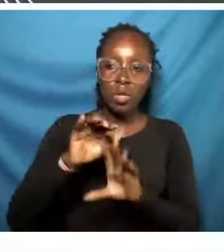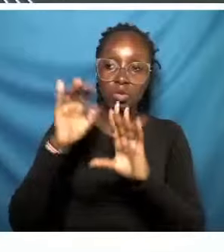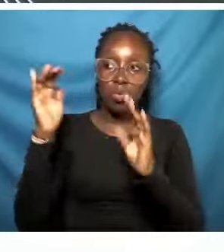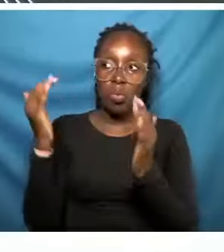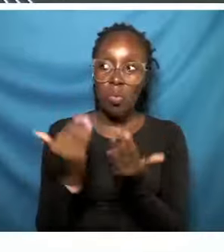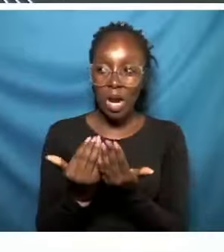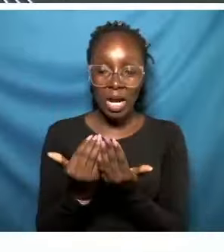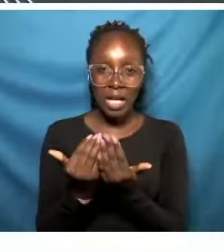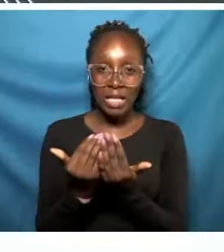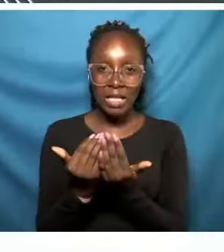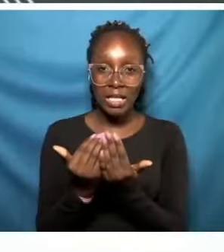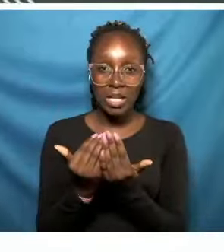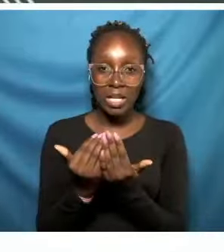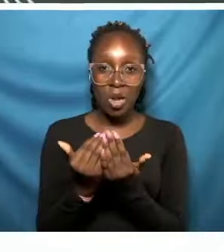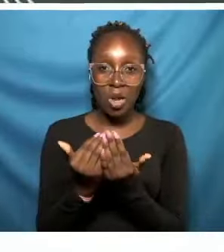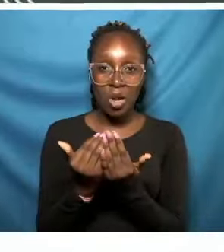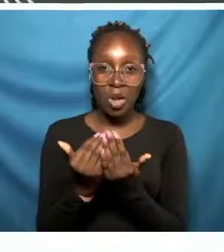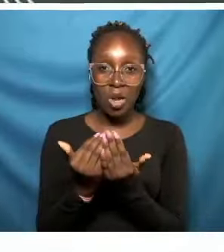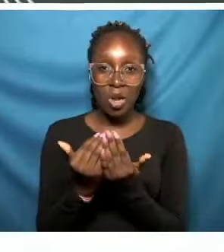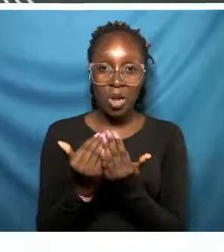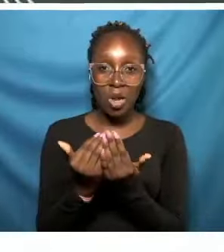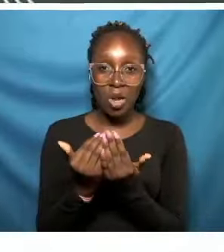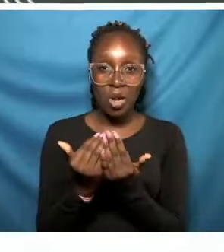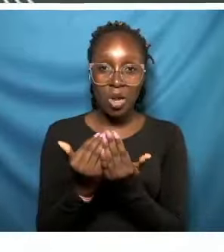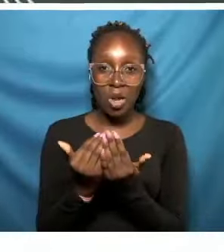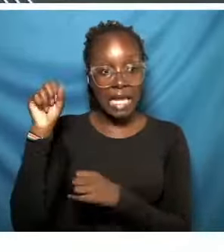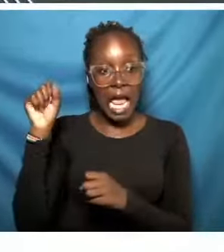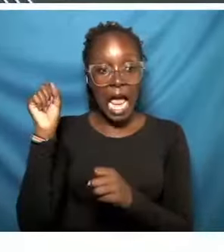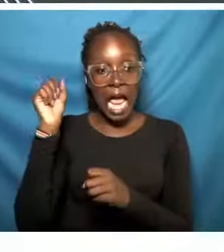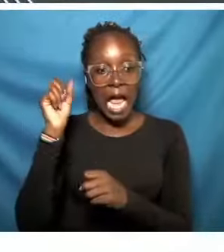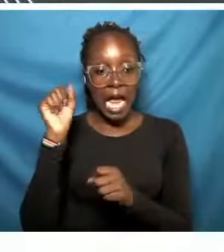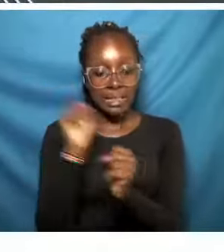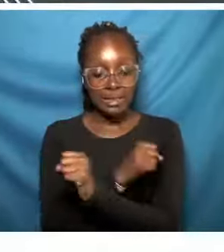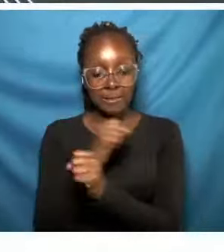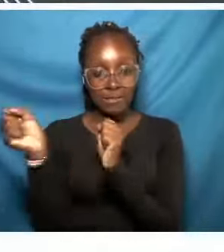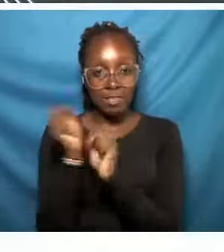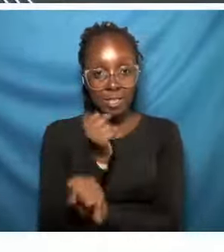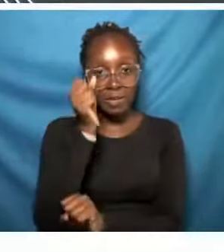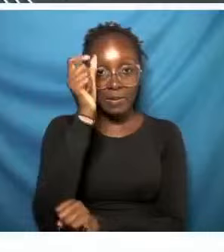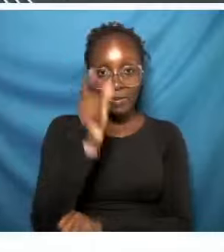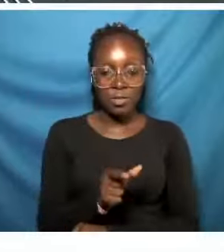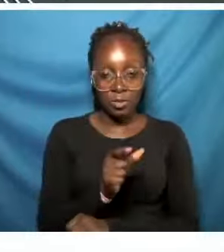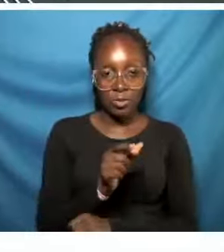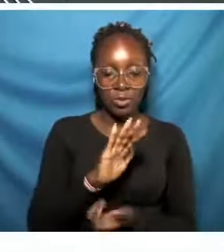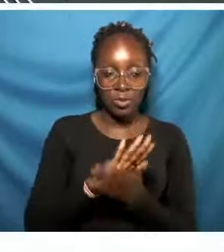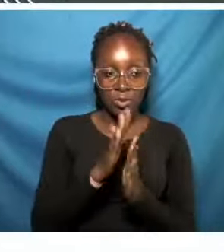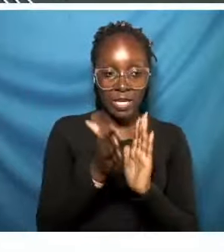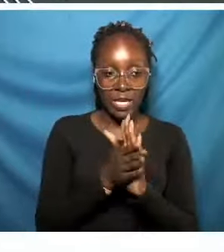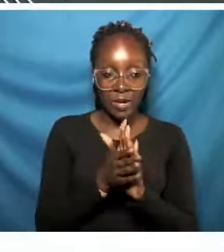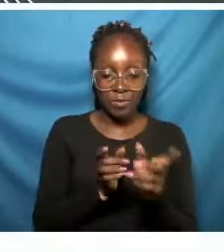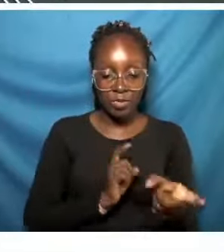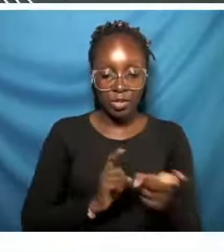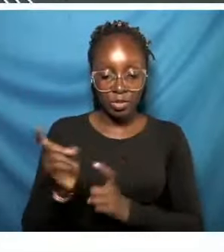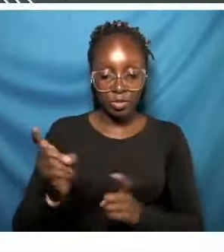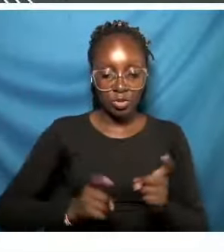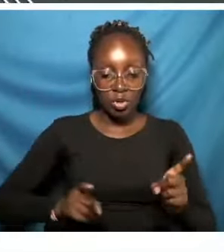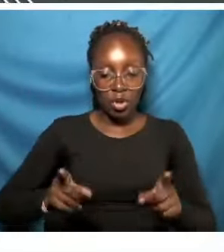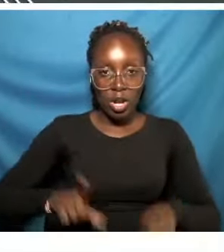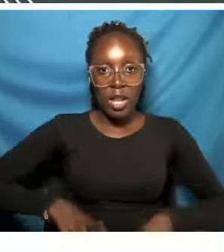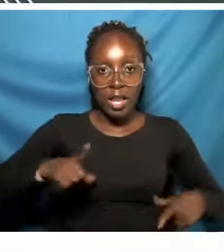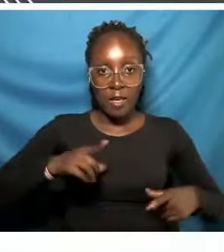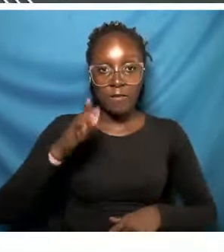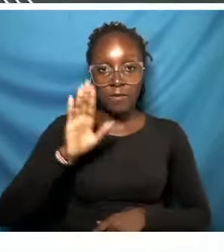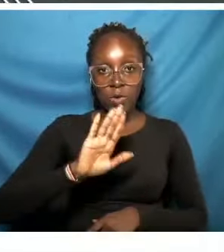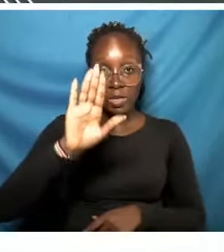office, you're inviting a defeated fella to be in charge of your life. I, Evans, I want to surrender mine